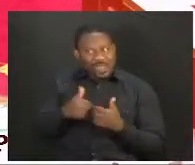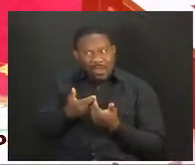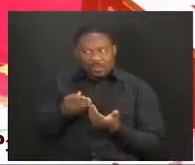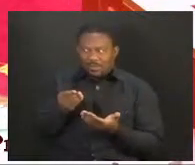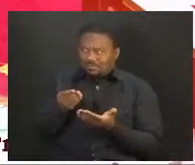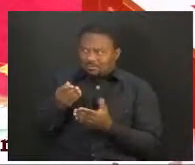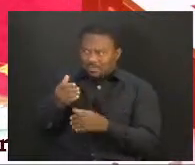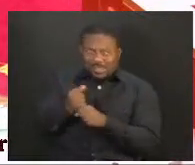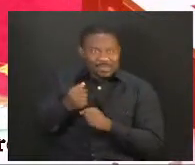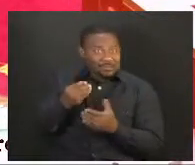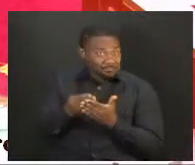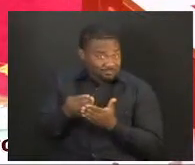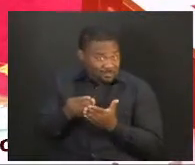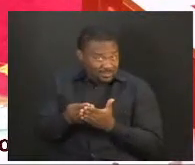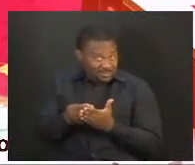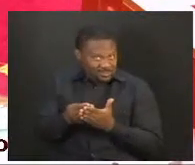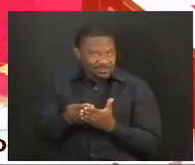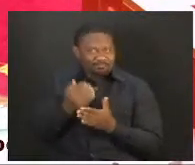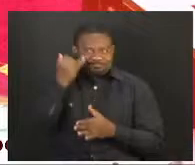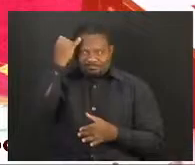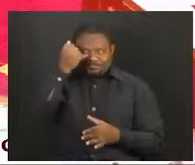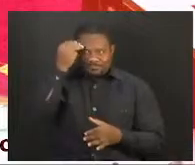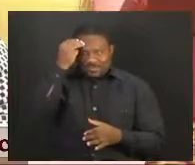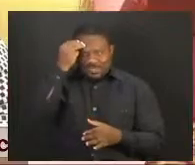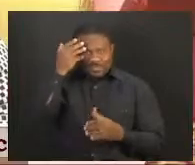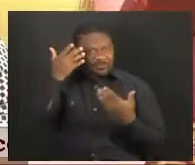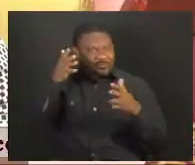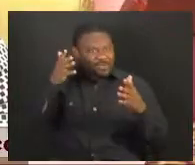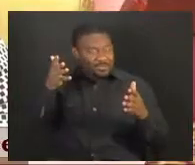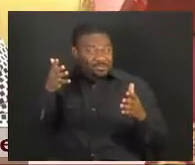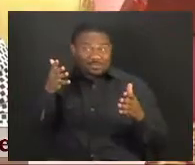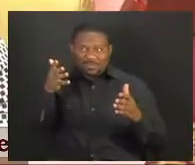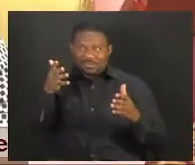the funding challenges by uncapping the GET fund.